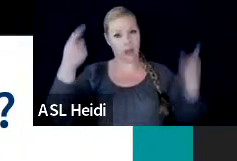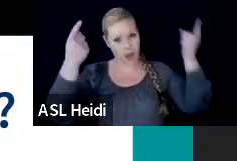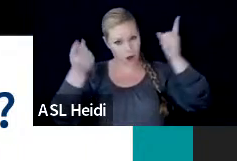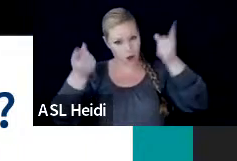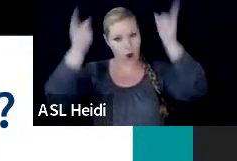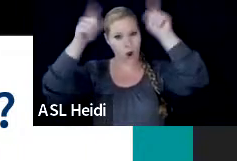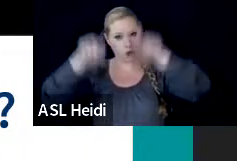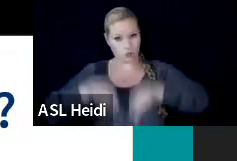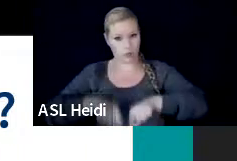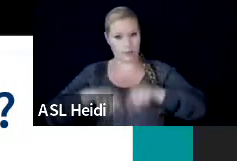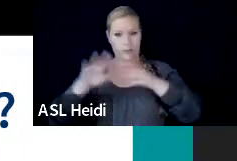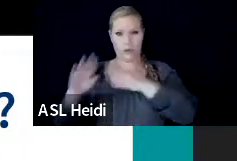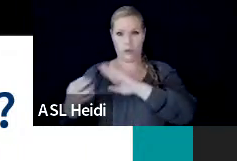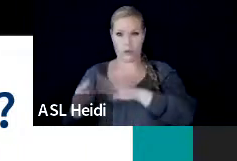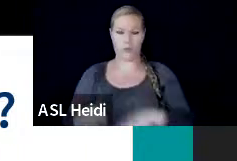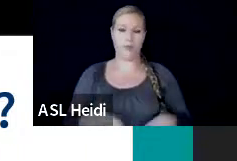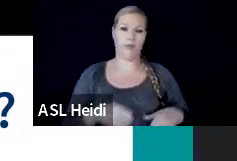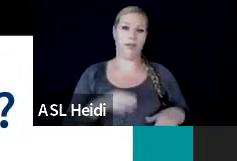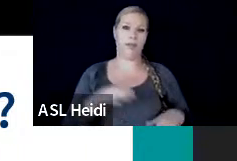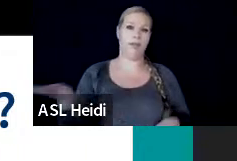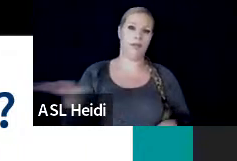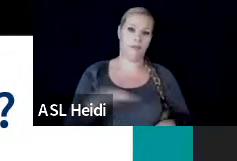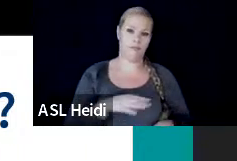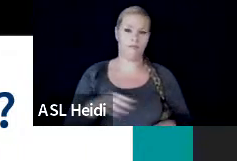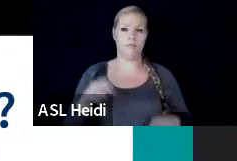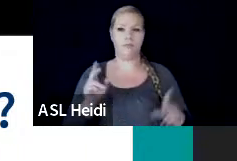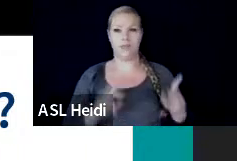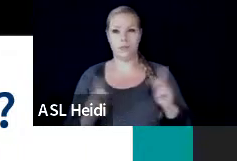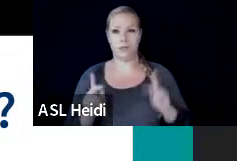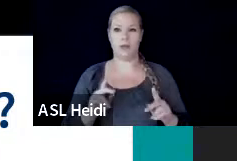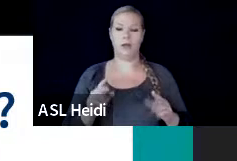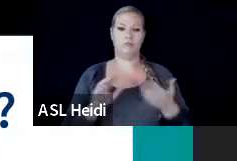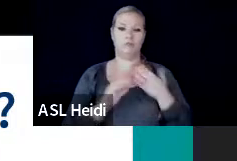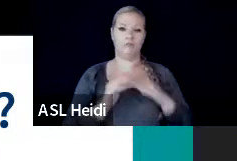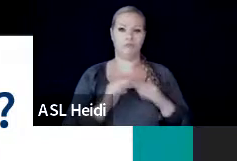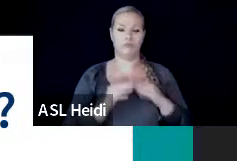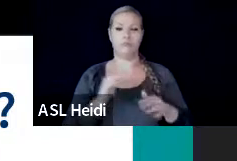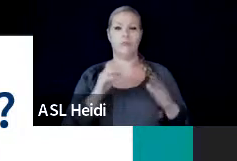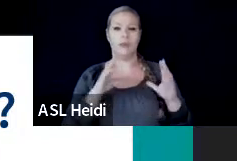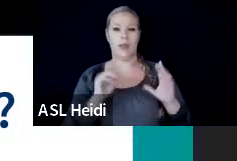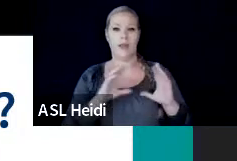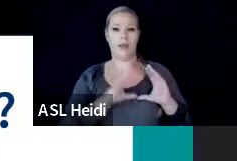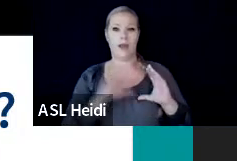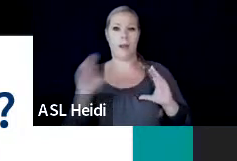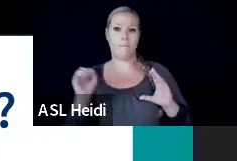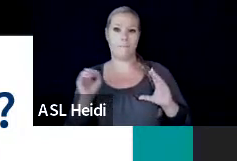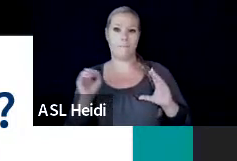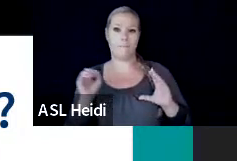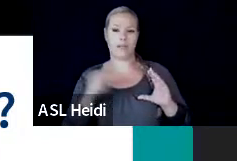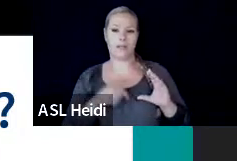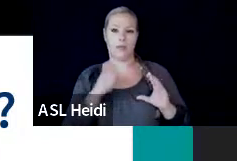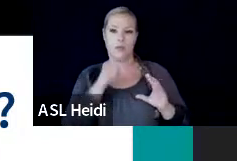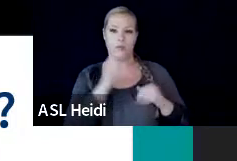community and a developer or developing entity that